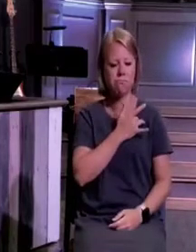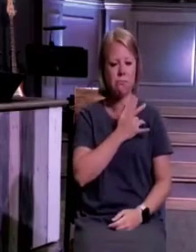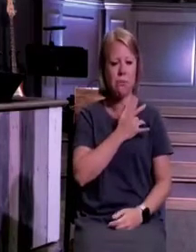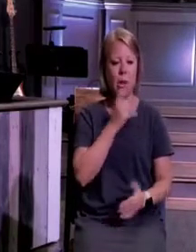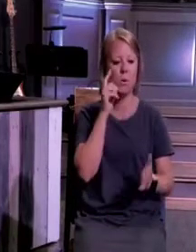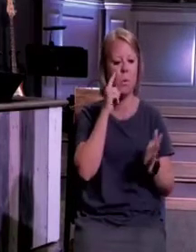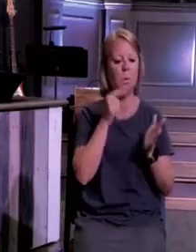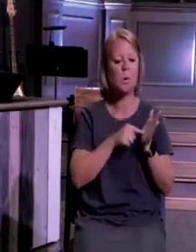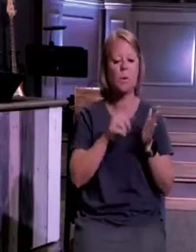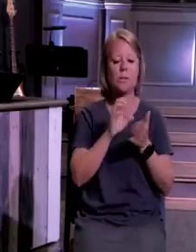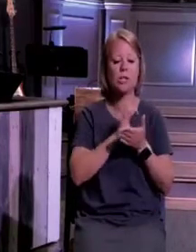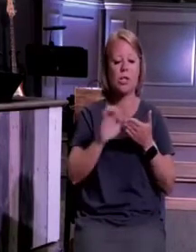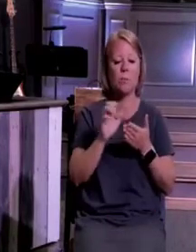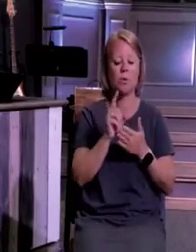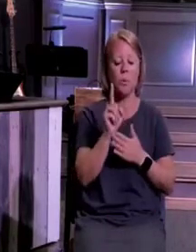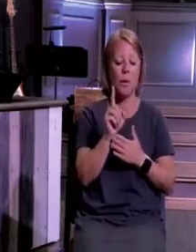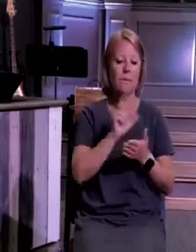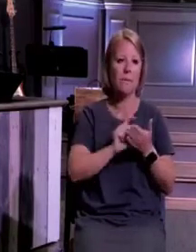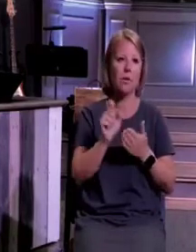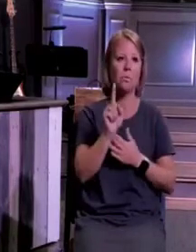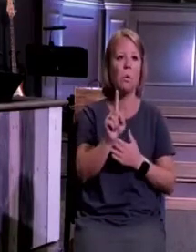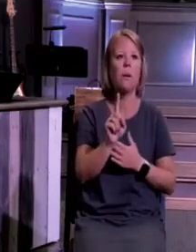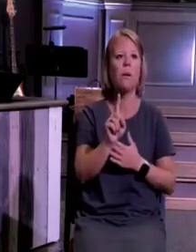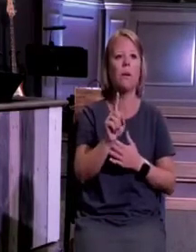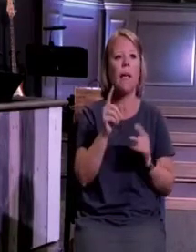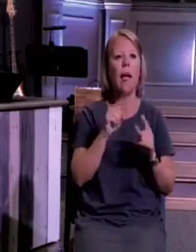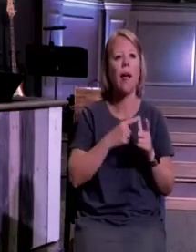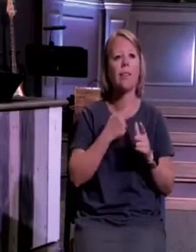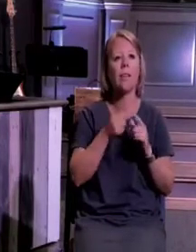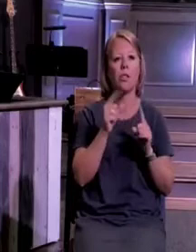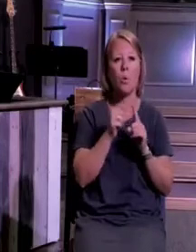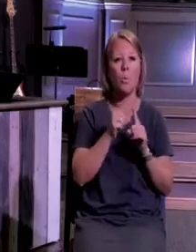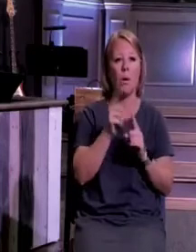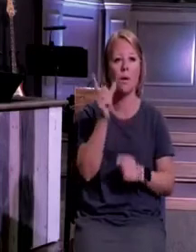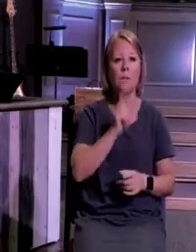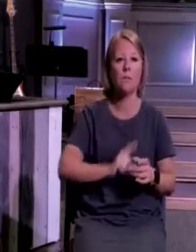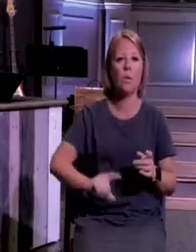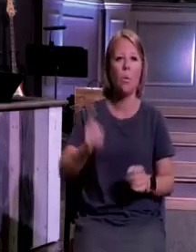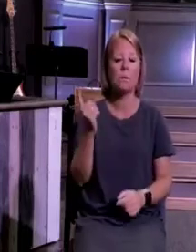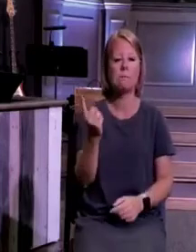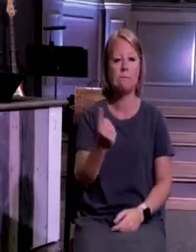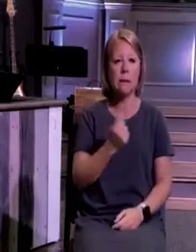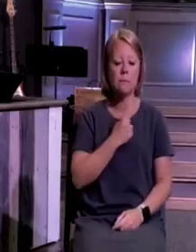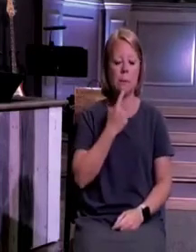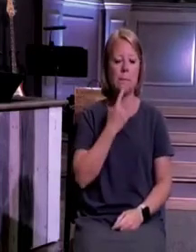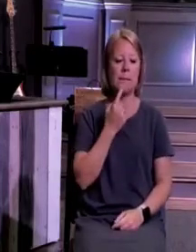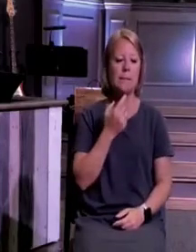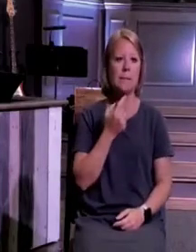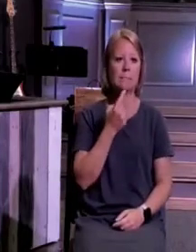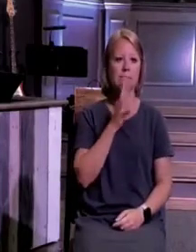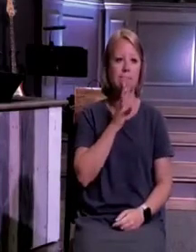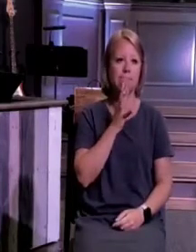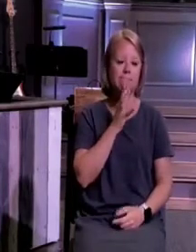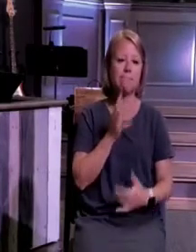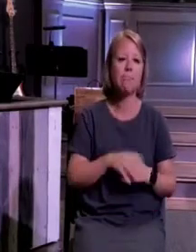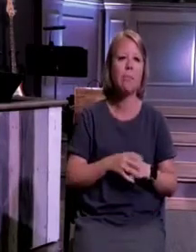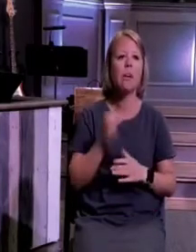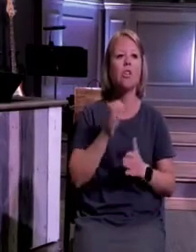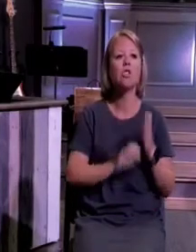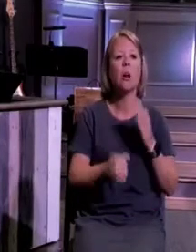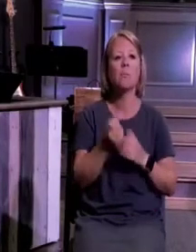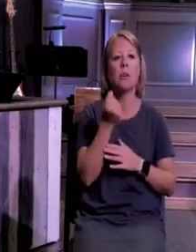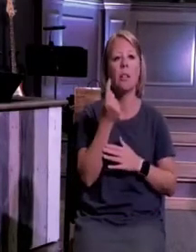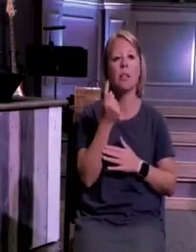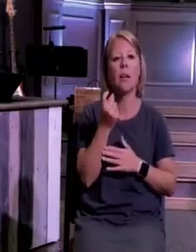chapter 1 and verse number 1, it says, "The word of the Lord came to me saying..." Chapter 11 and verse